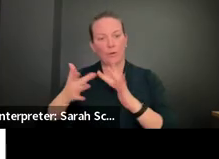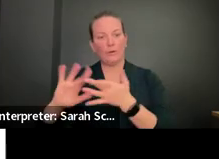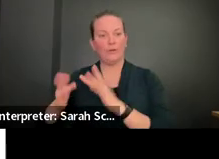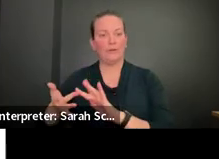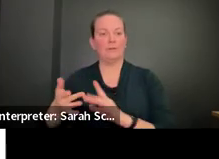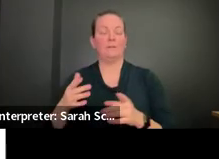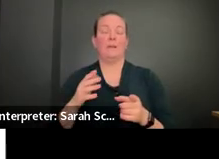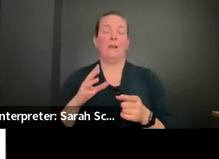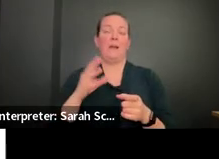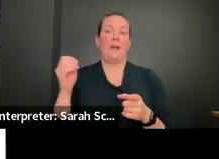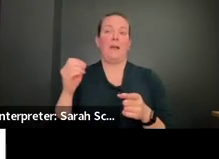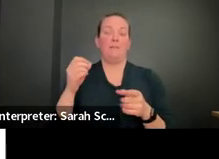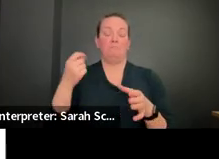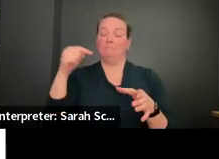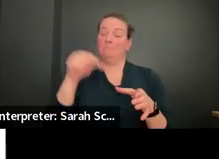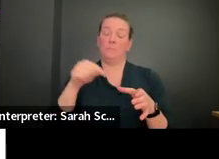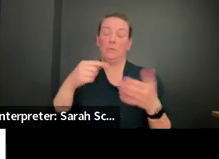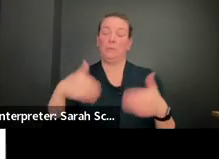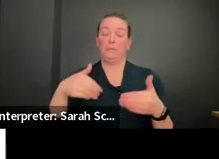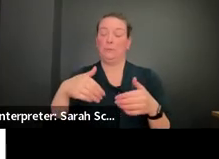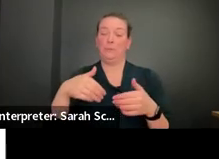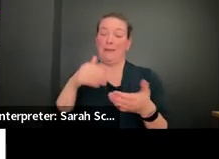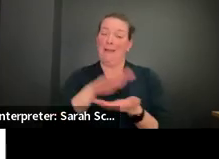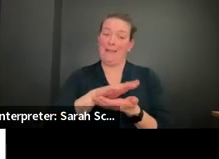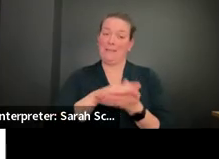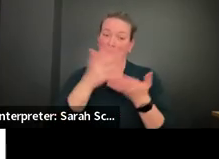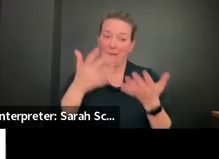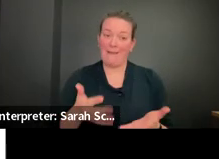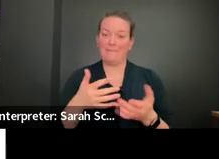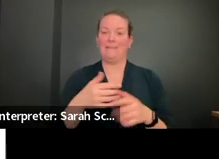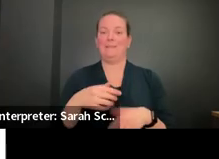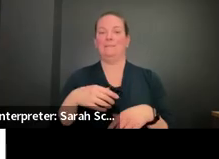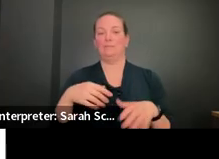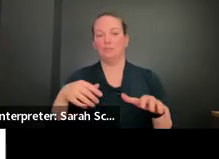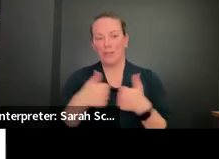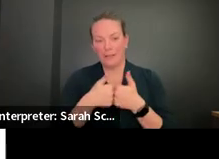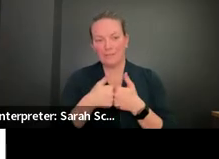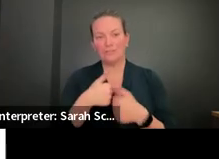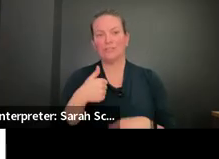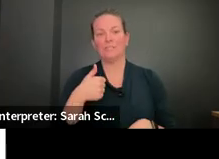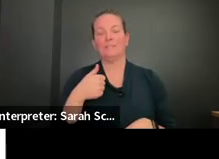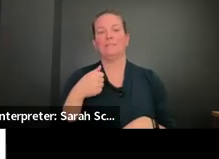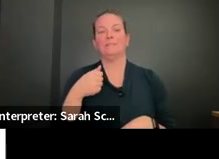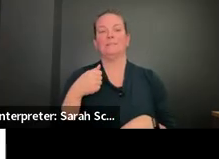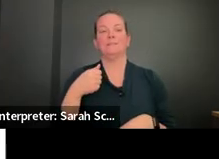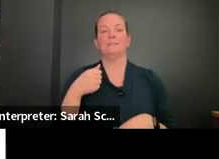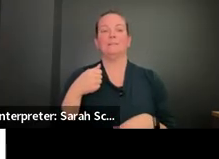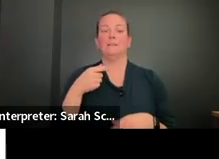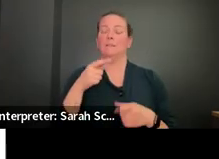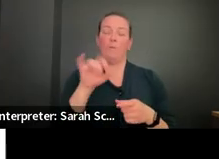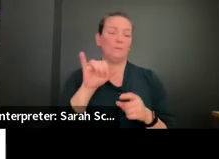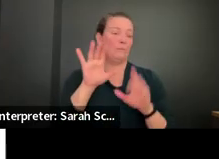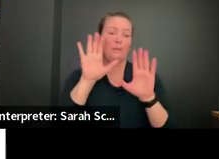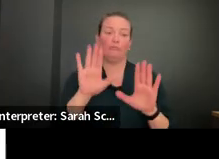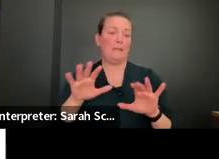how academically intensive and challenging it can be at times, it's also a great group